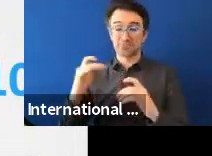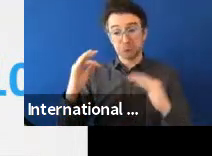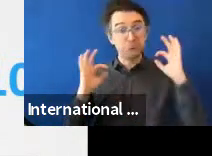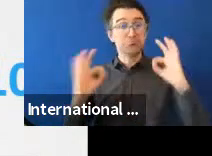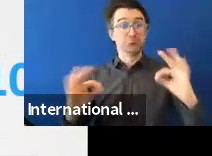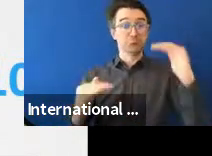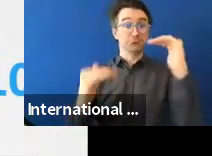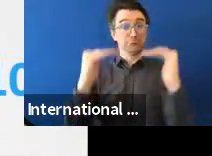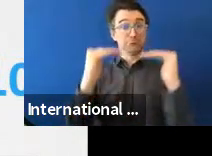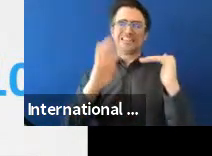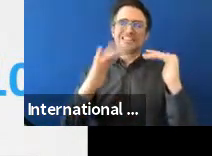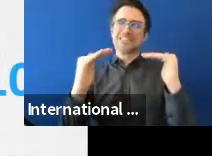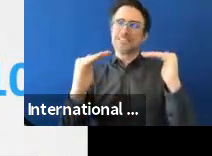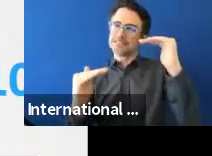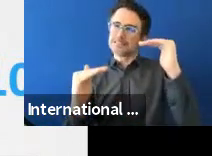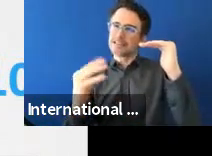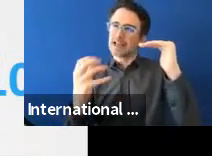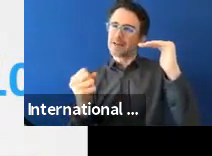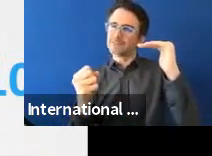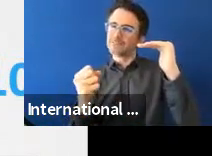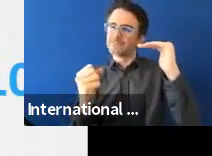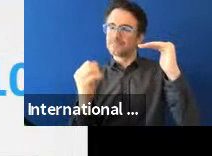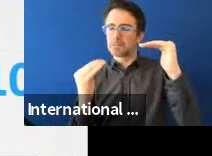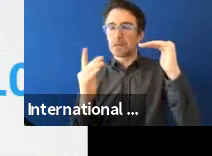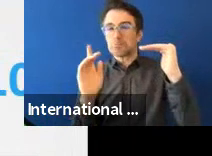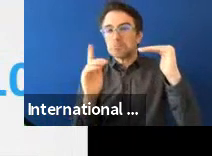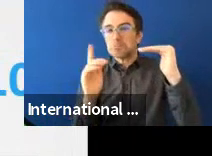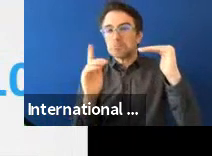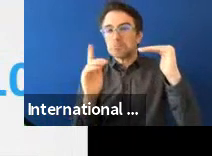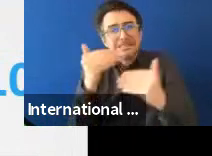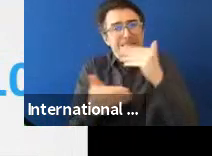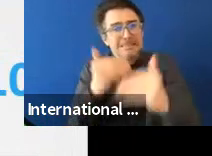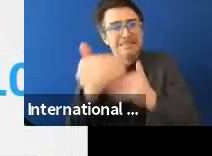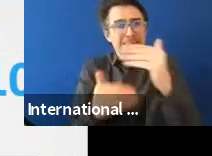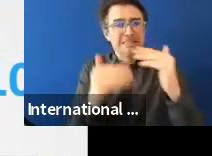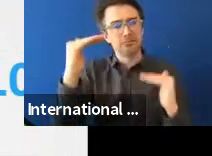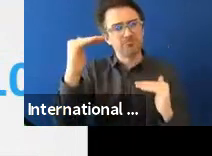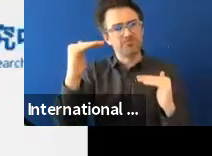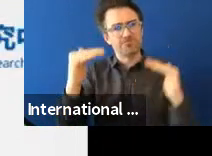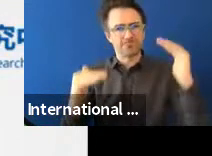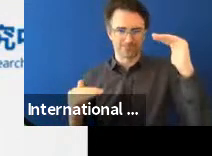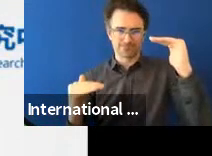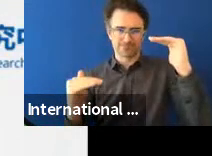overall trend is expected to continue decline. Next, please.